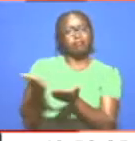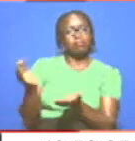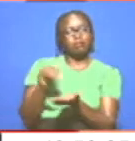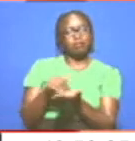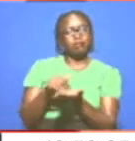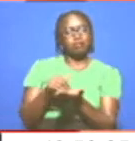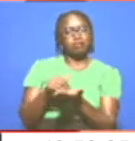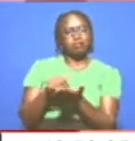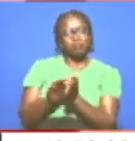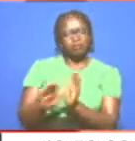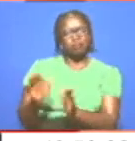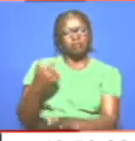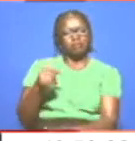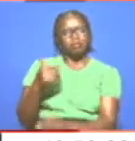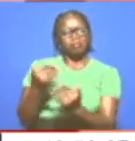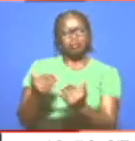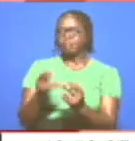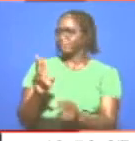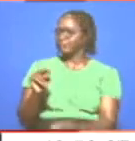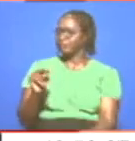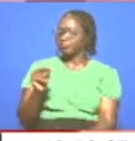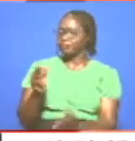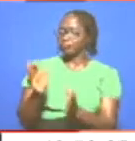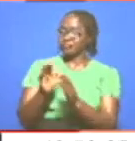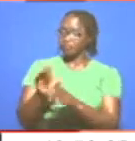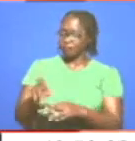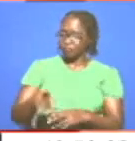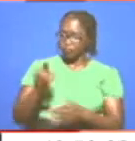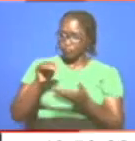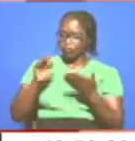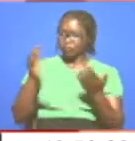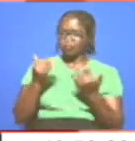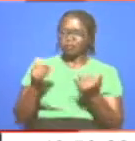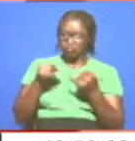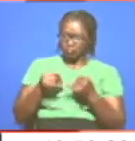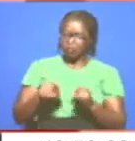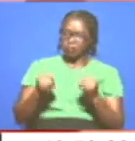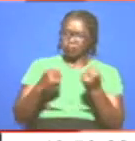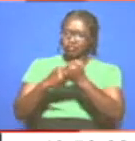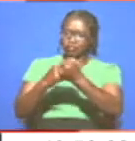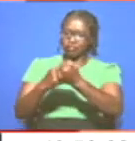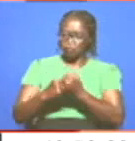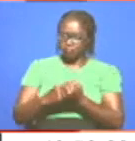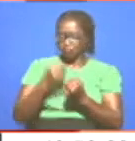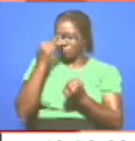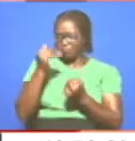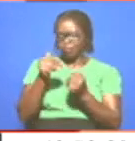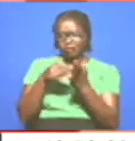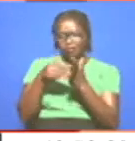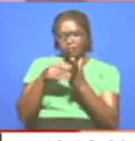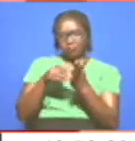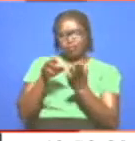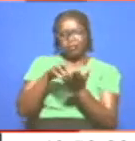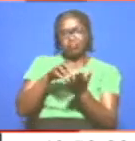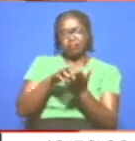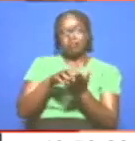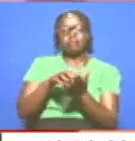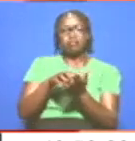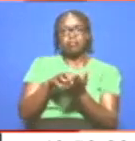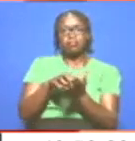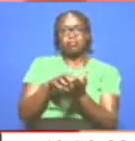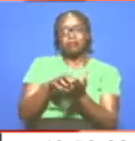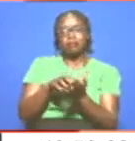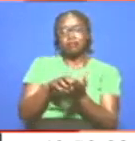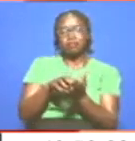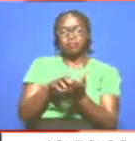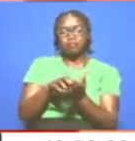can't leave us now. We need her more now, yeah, to try and support us, because it's a very fragile situation at the moment. Yeah,